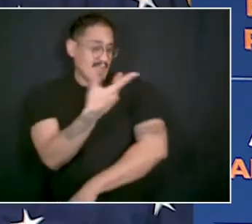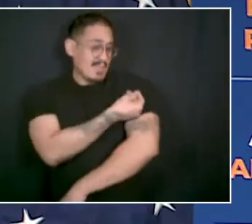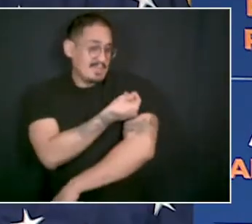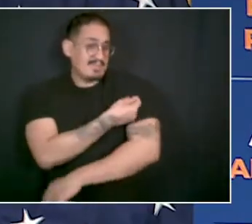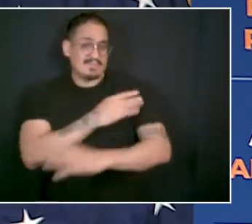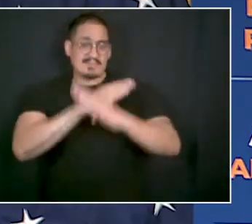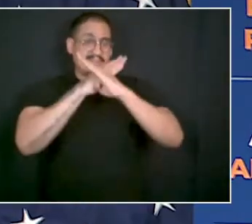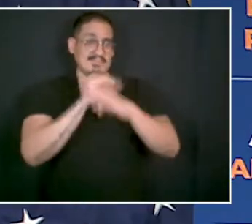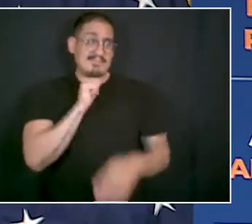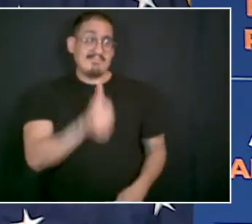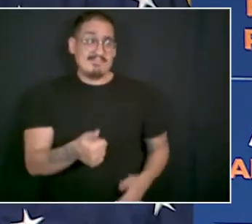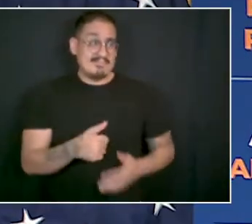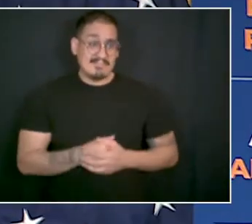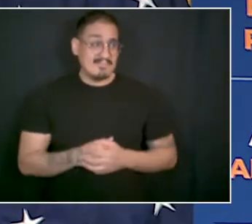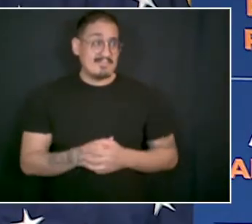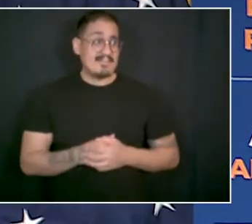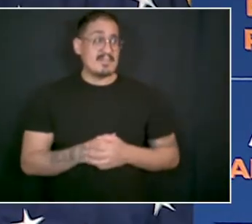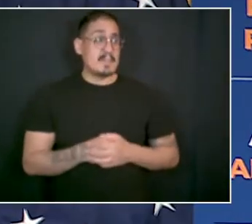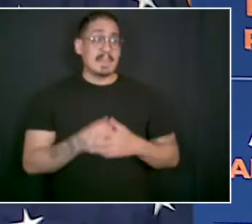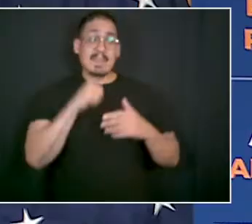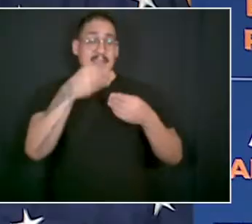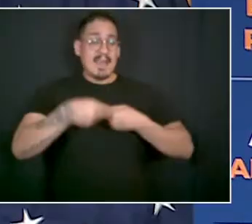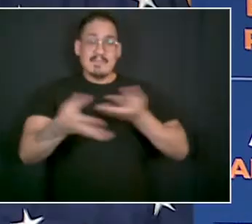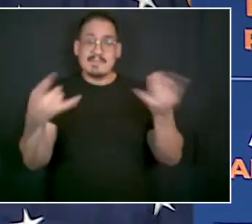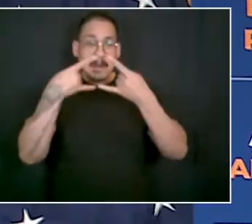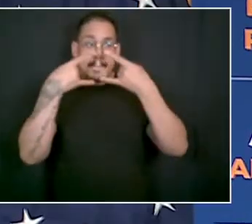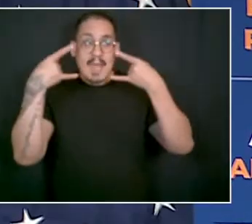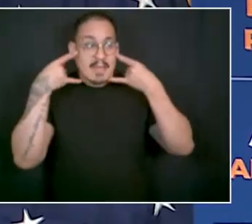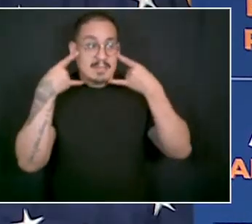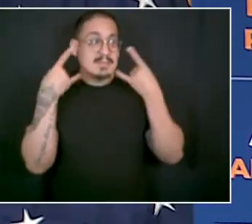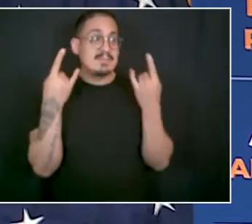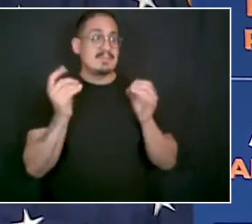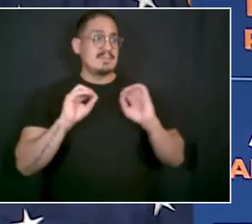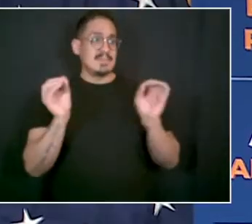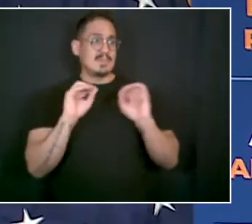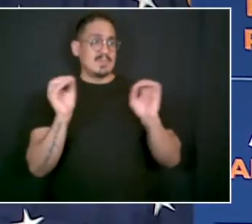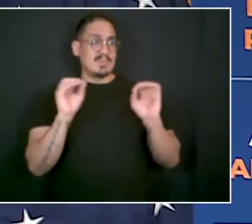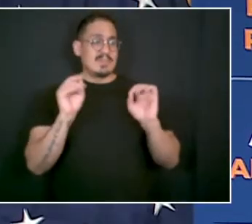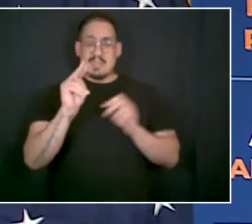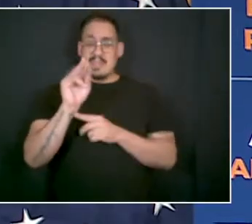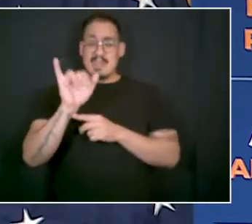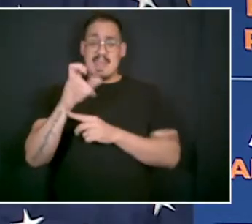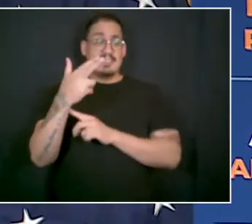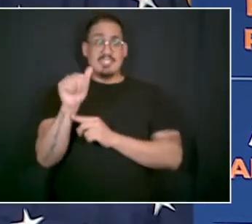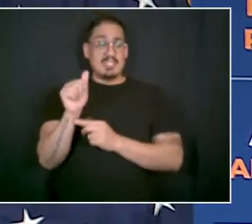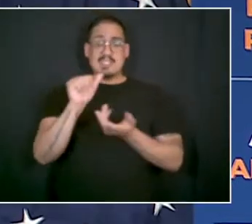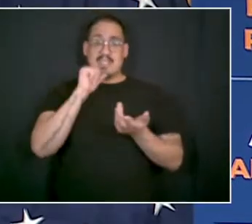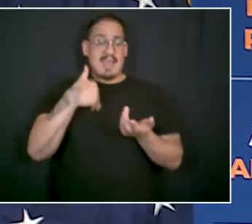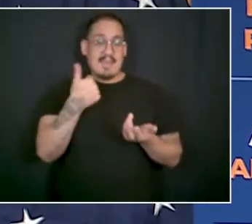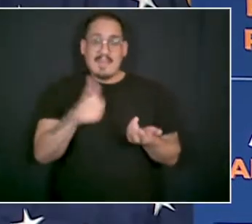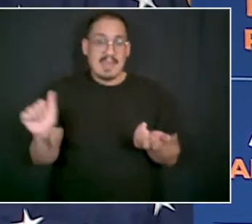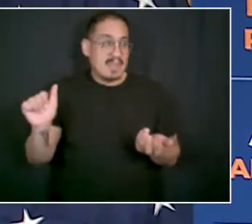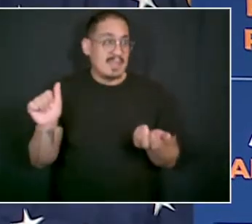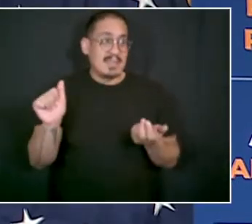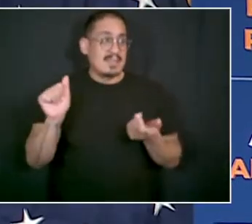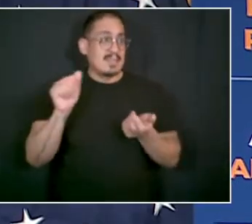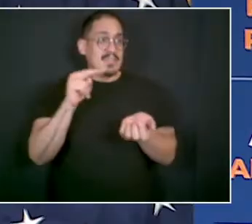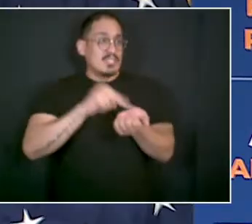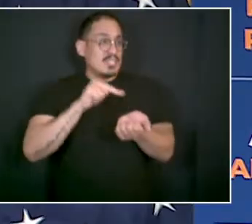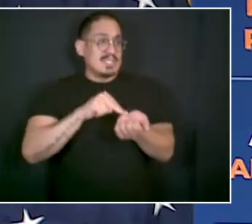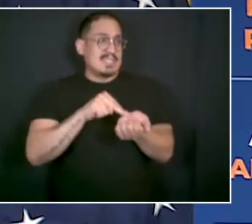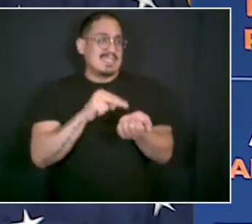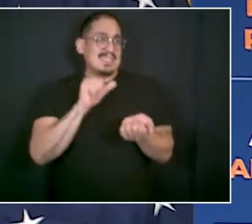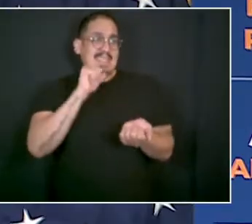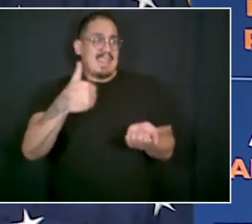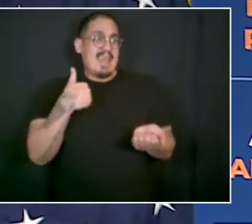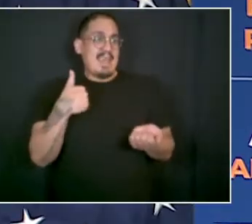to NYCHA residents. Many of our nurses in hospital did not have PPEs as they were deserved. I remember going